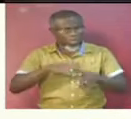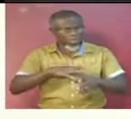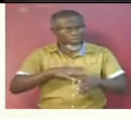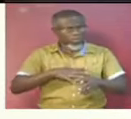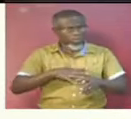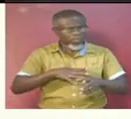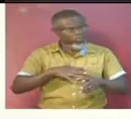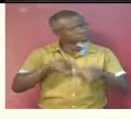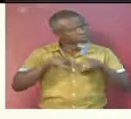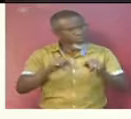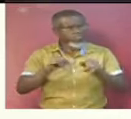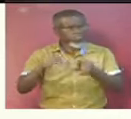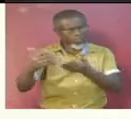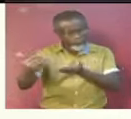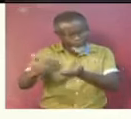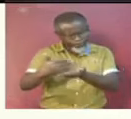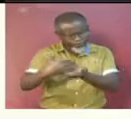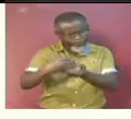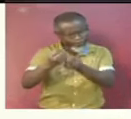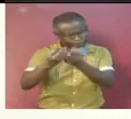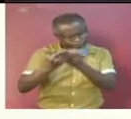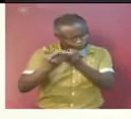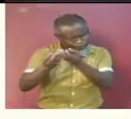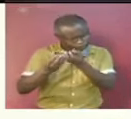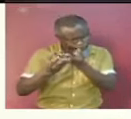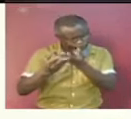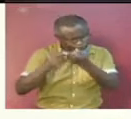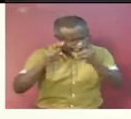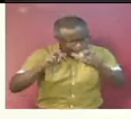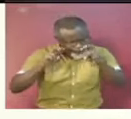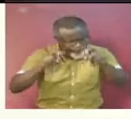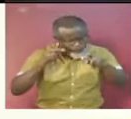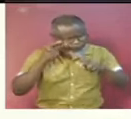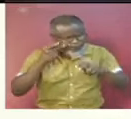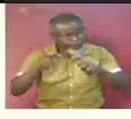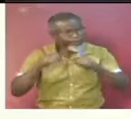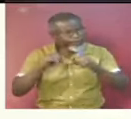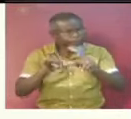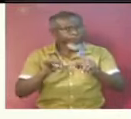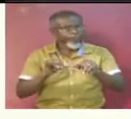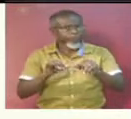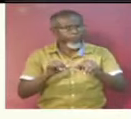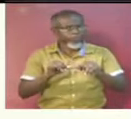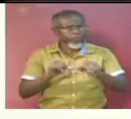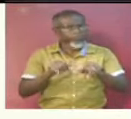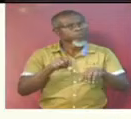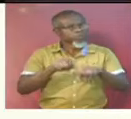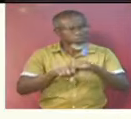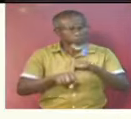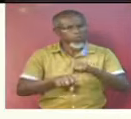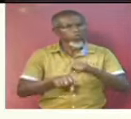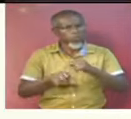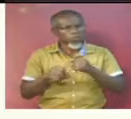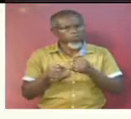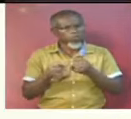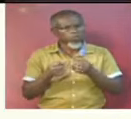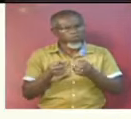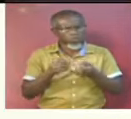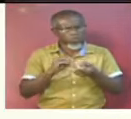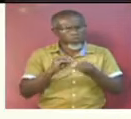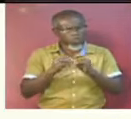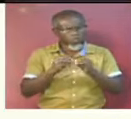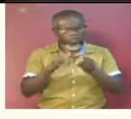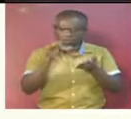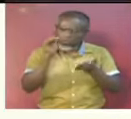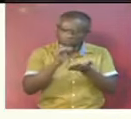time, the data set and the actual evidence that supports that decision still is in a relatively small number of